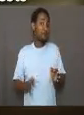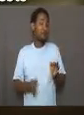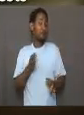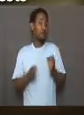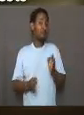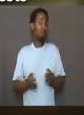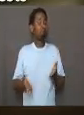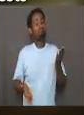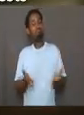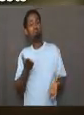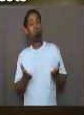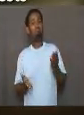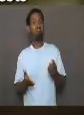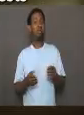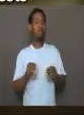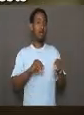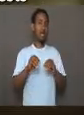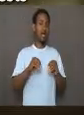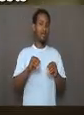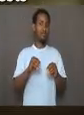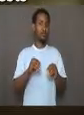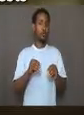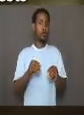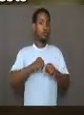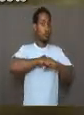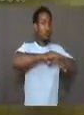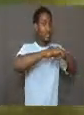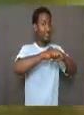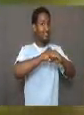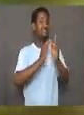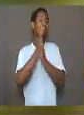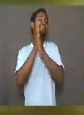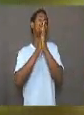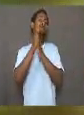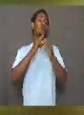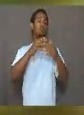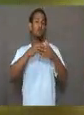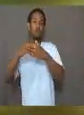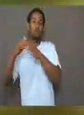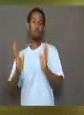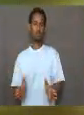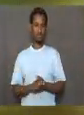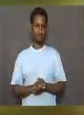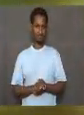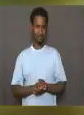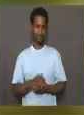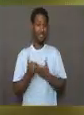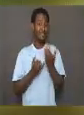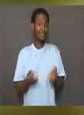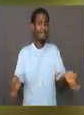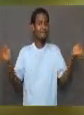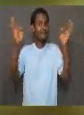act to protect the interests of the rulers. It is important to have